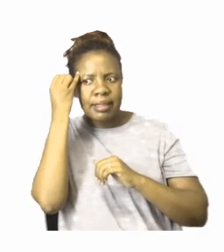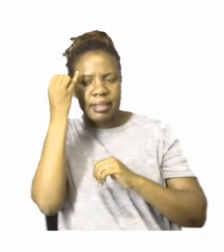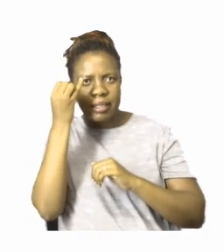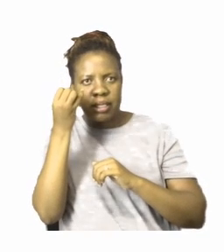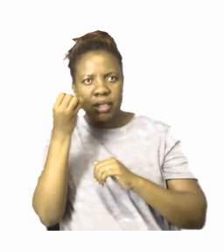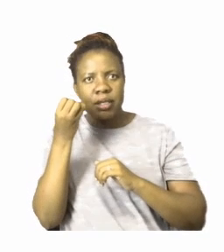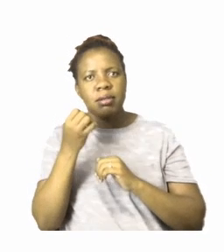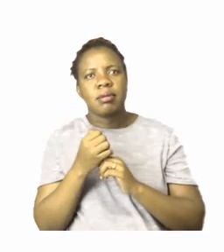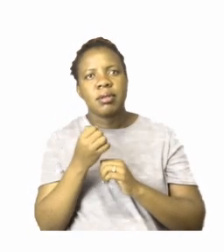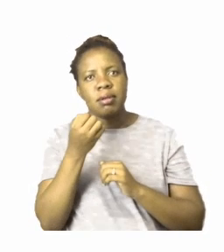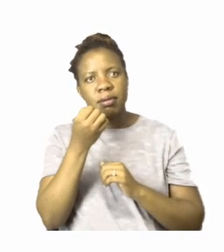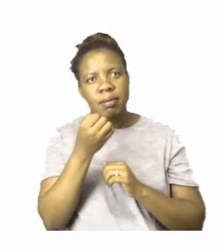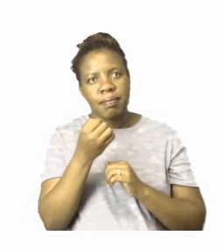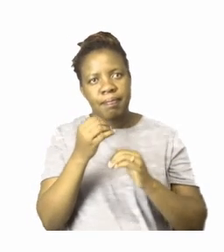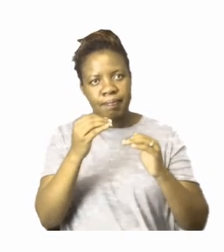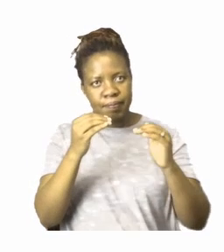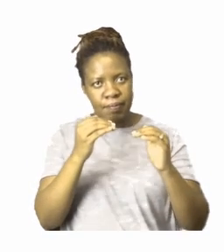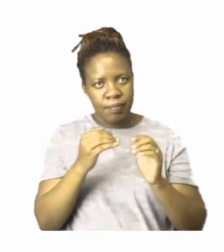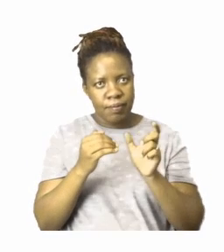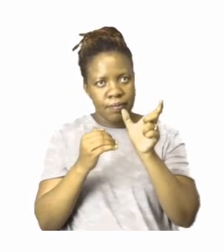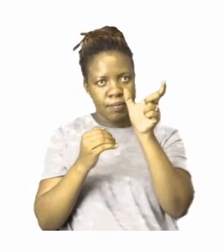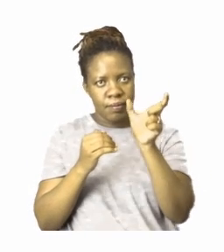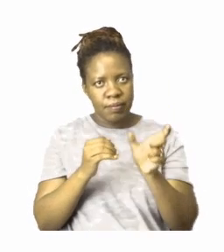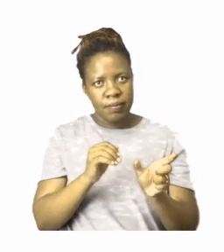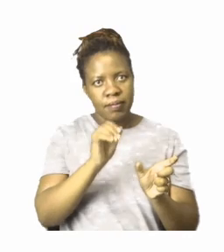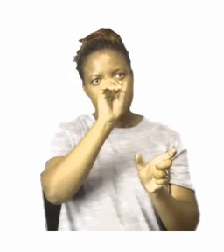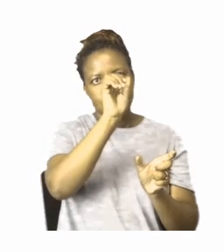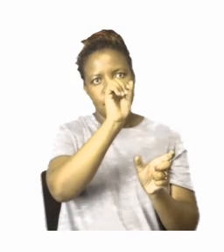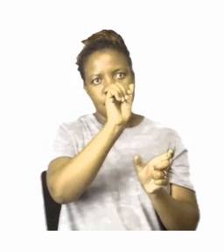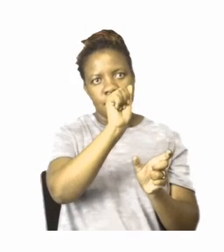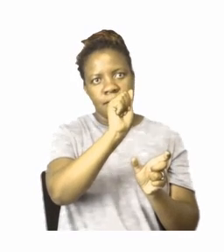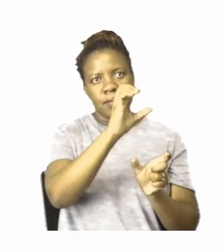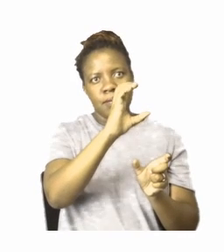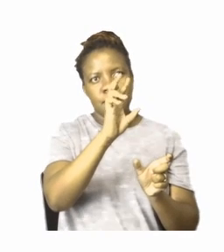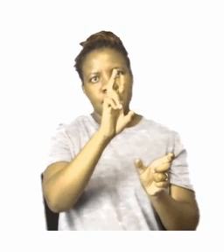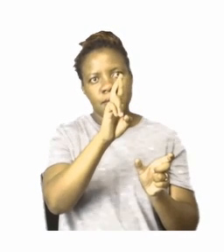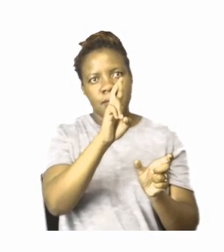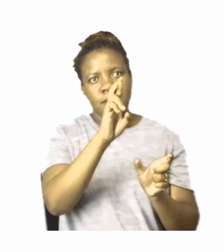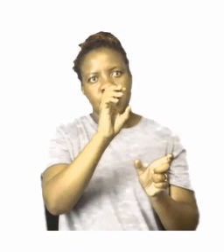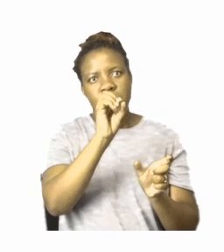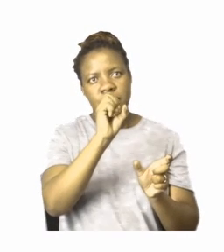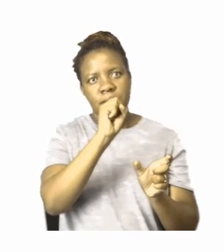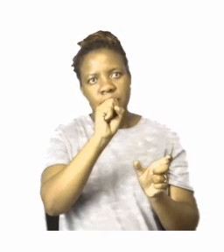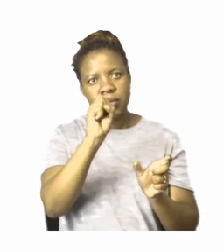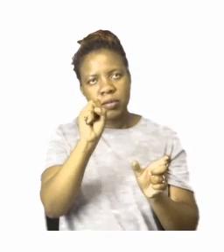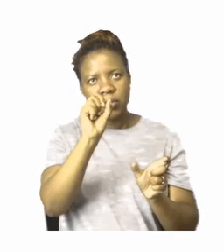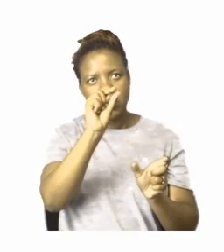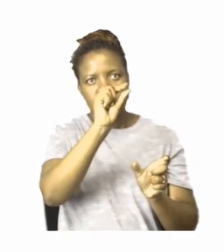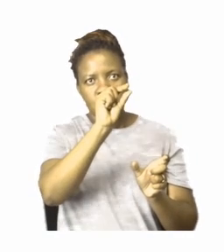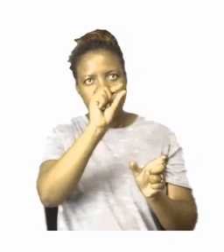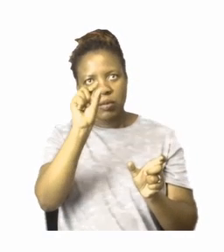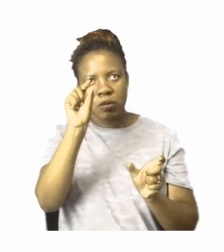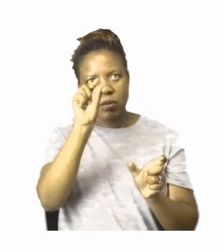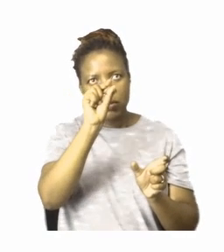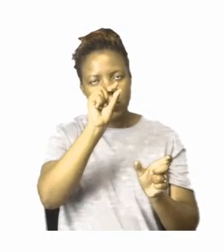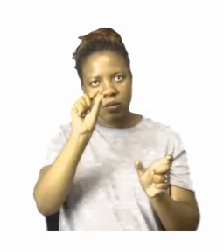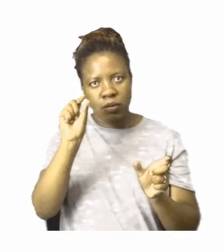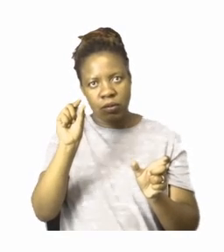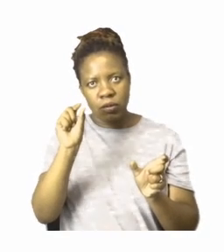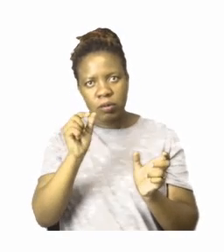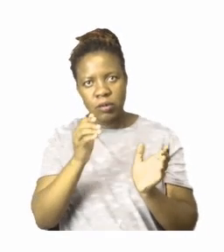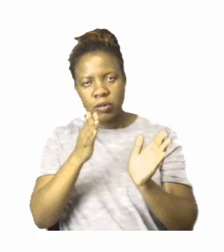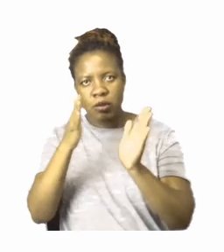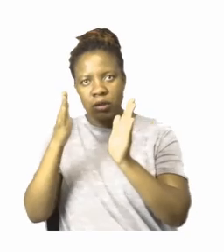clues across, and on the right side of the page you have all the clues down. Now I'm going to do